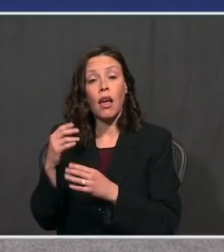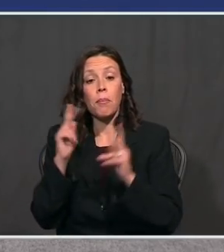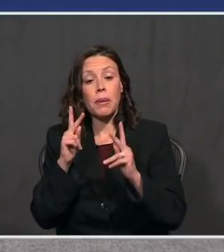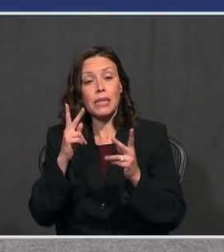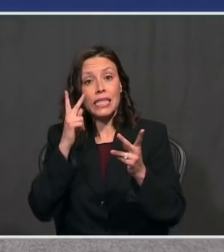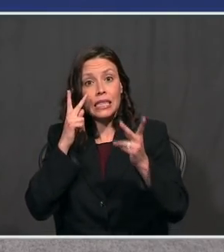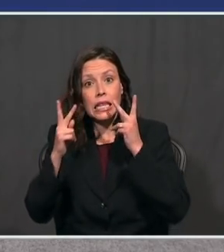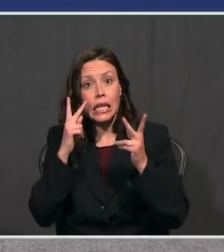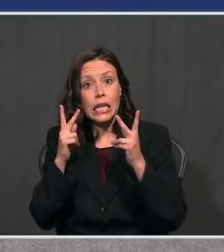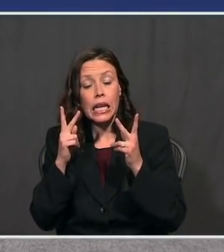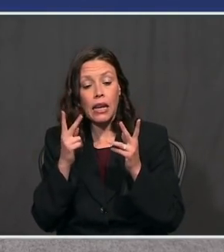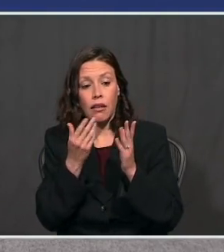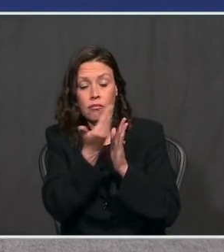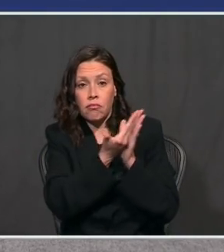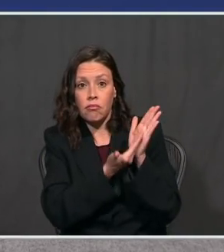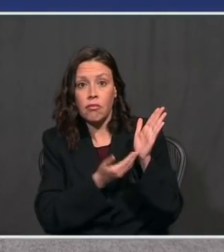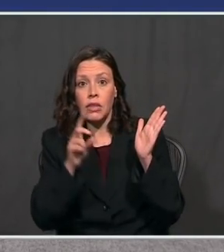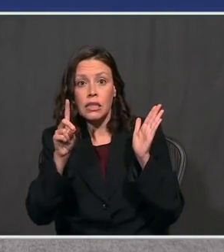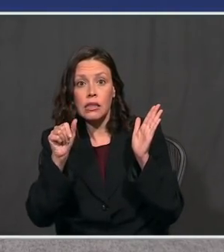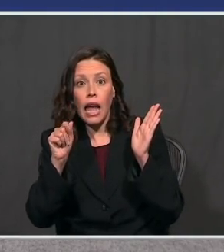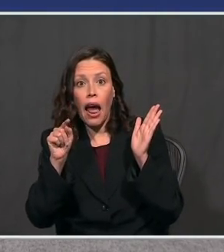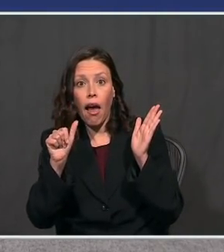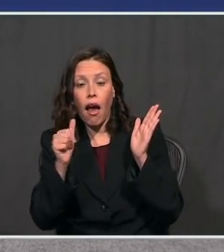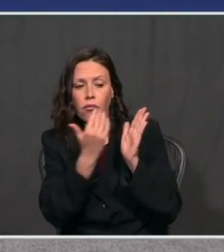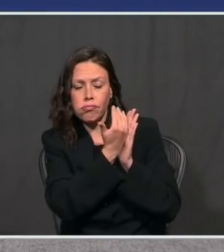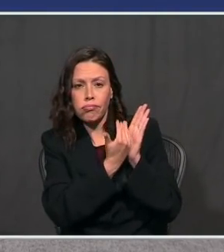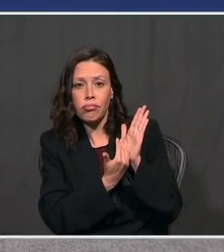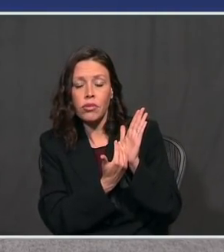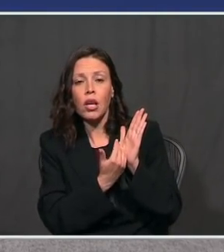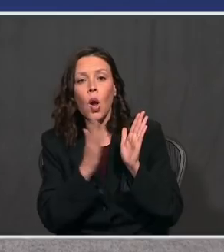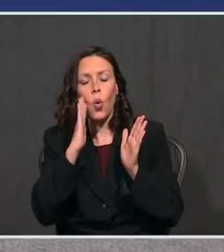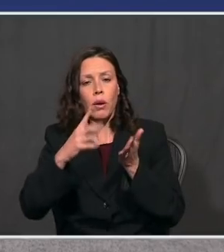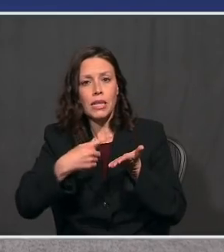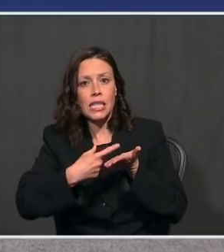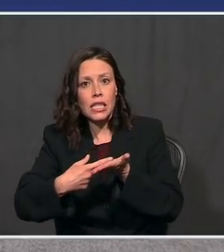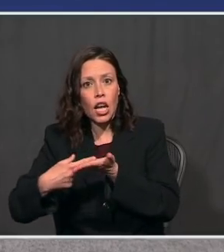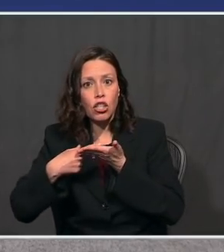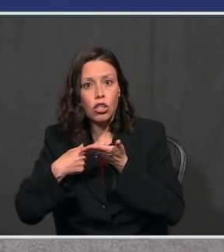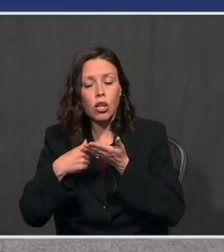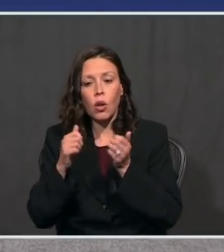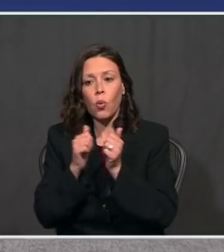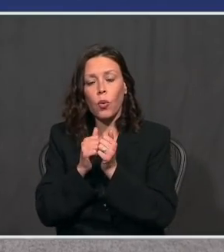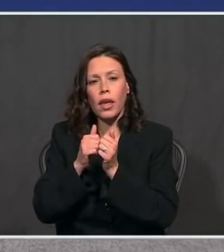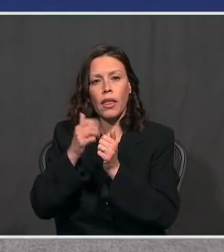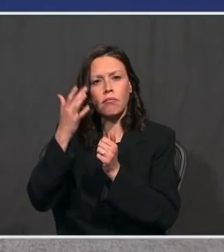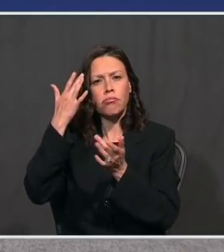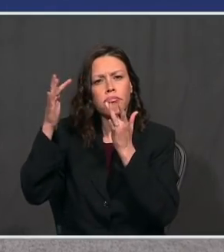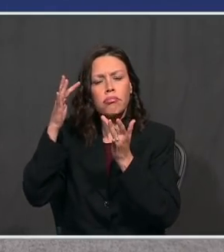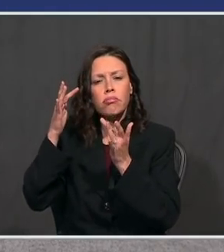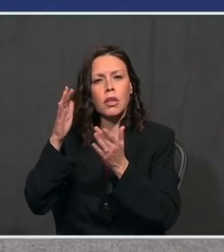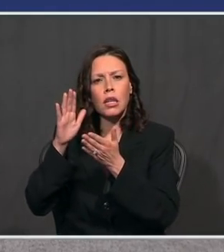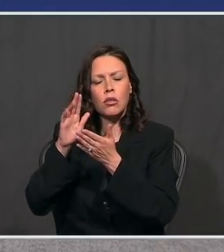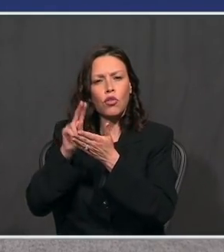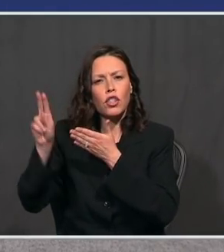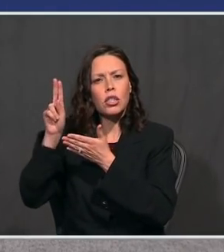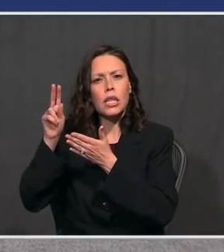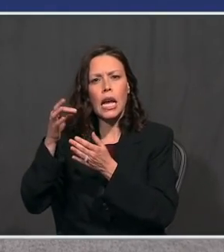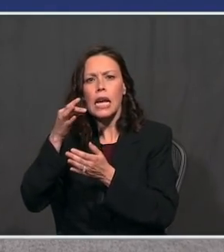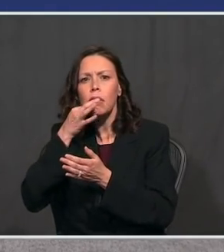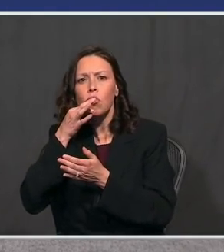will see the data that's being put forth, where there'll be a discussion among academic experts of the